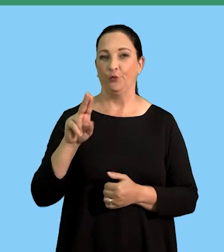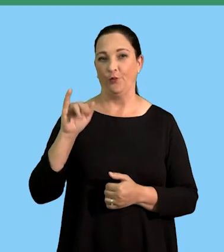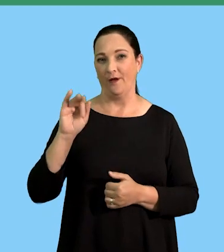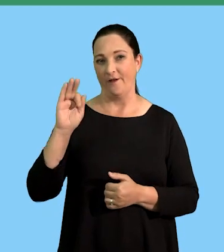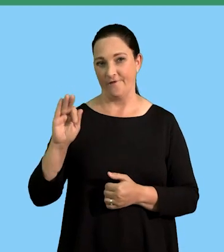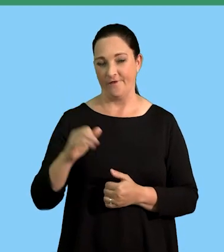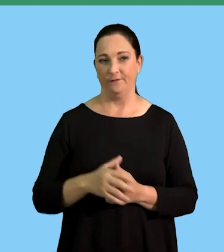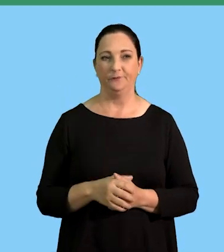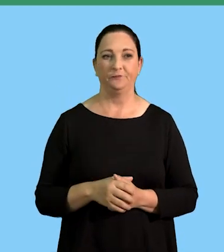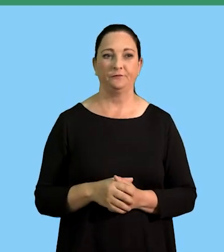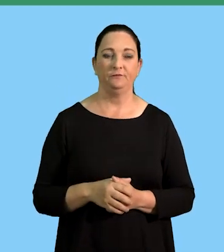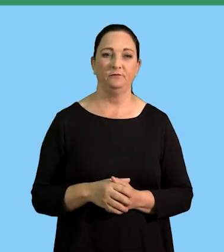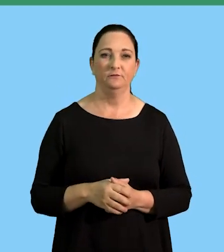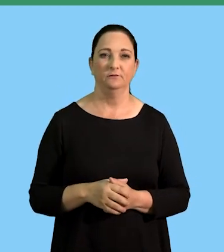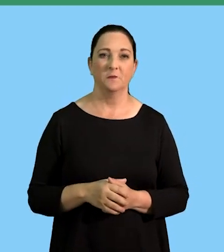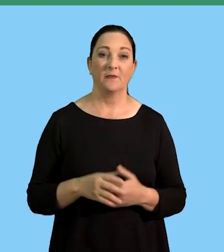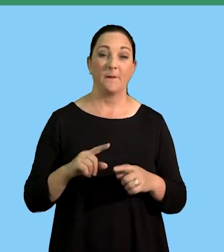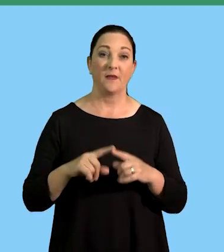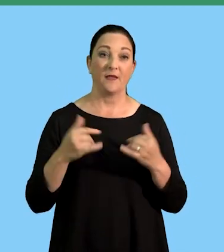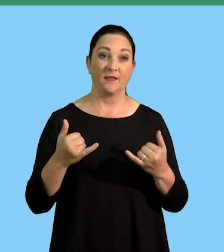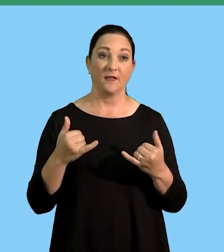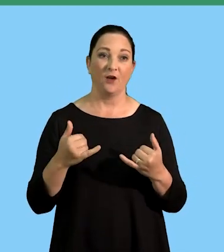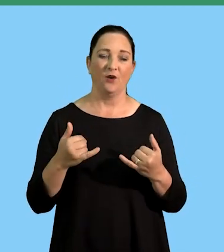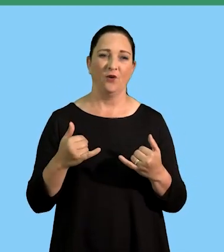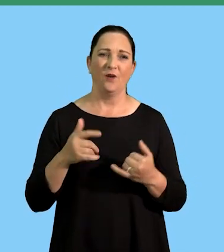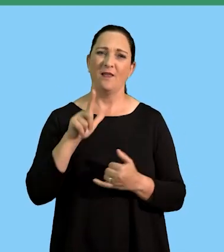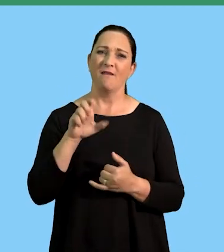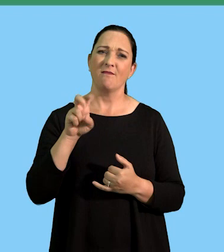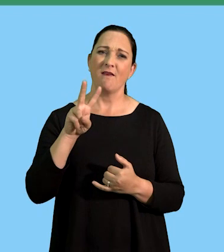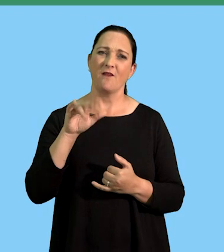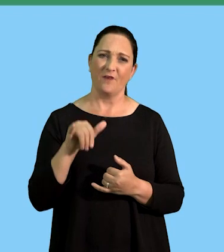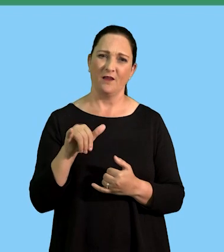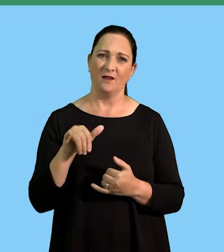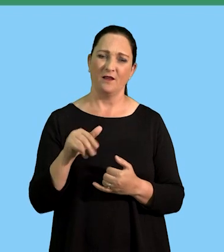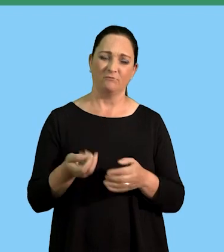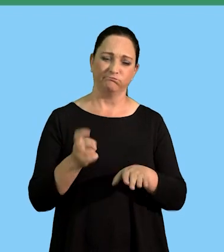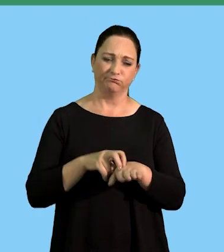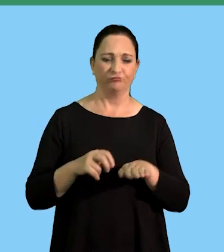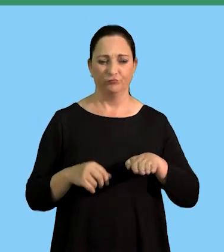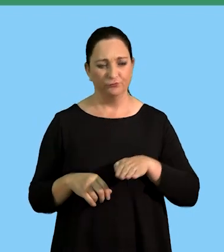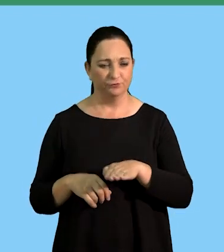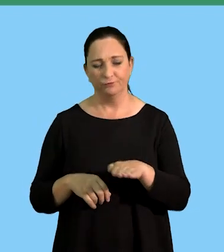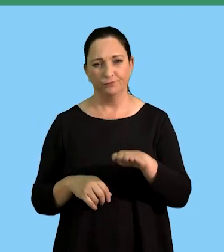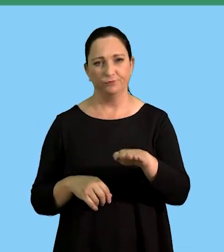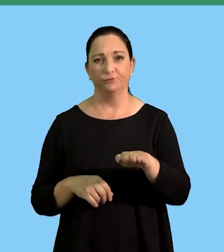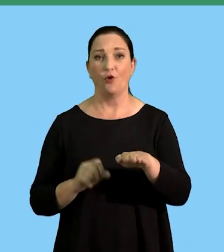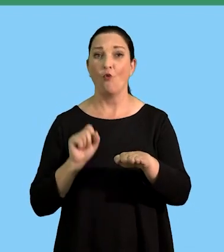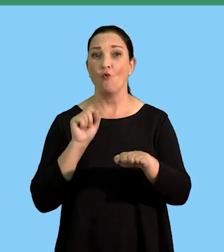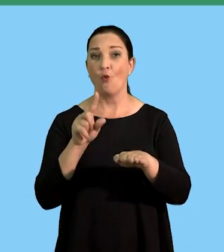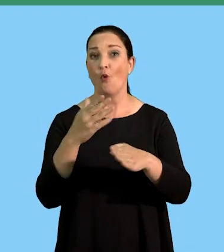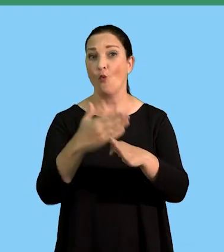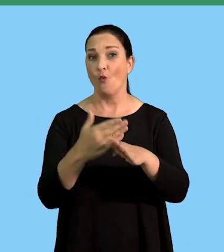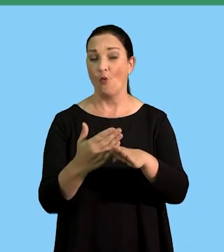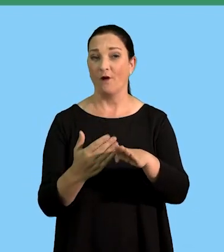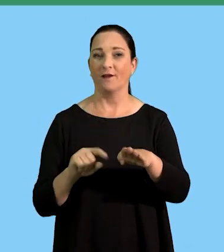Then when we look into levy and being now in an injury while heading, or what that is sustained while was heading